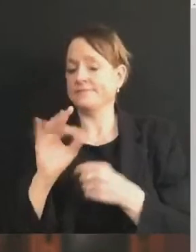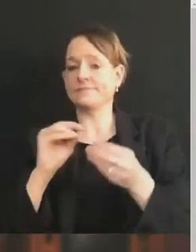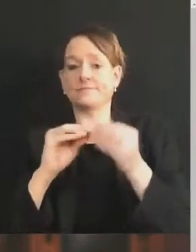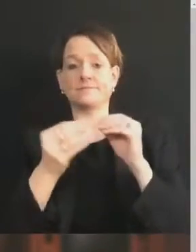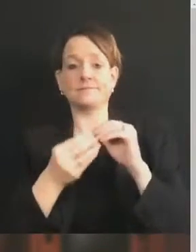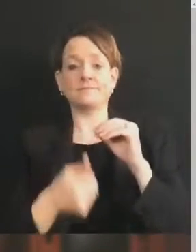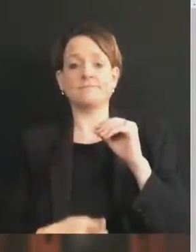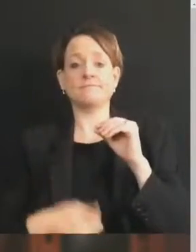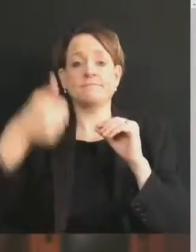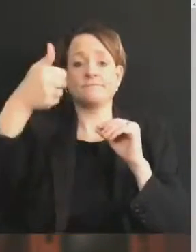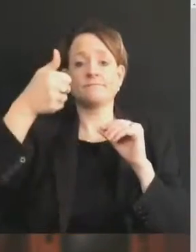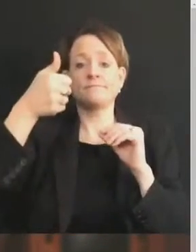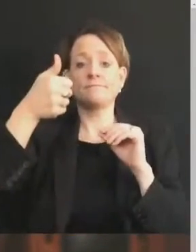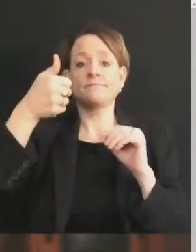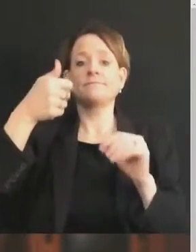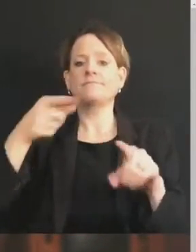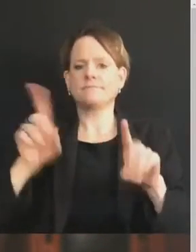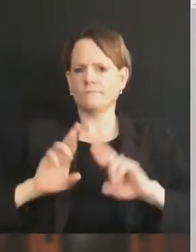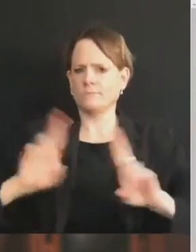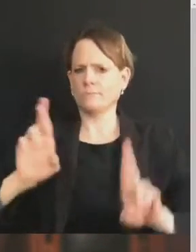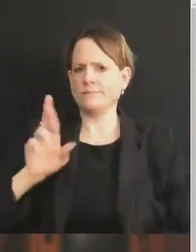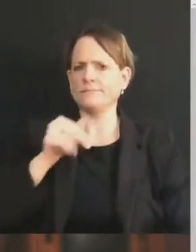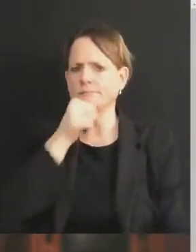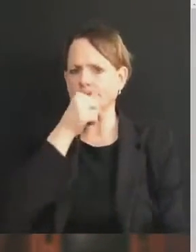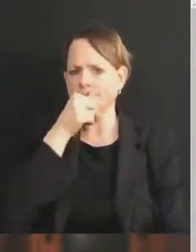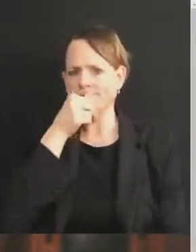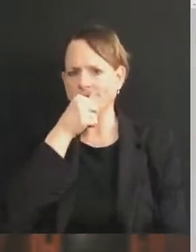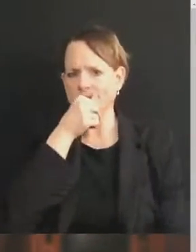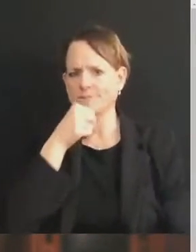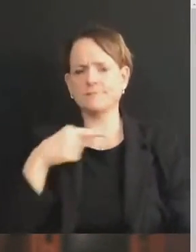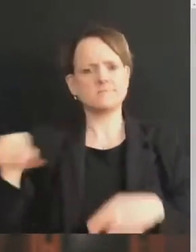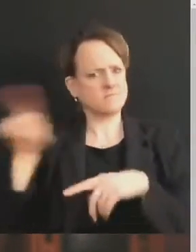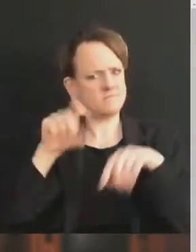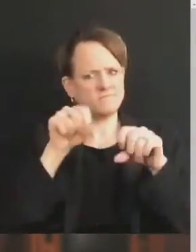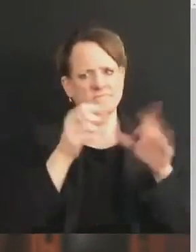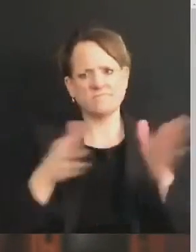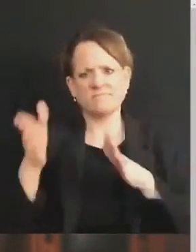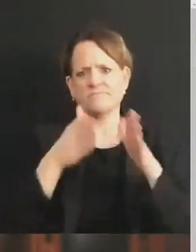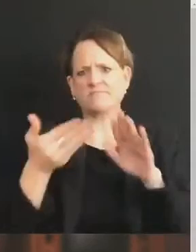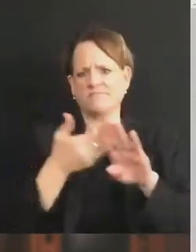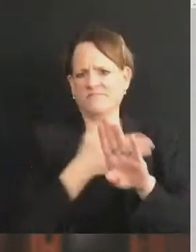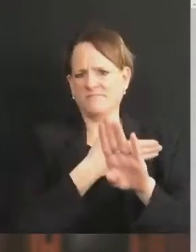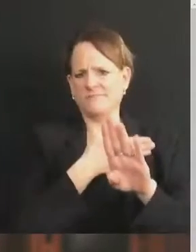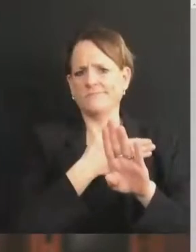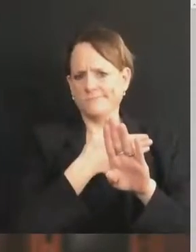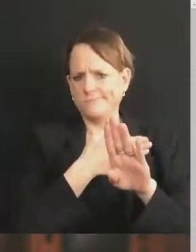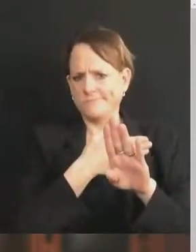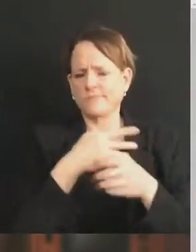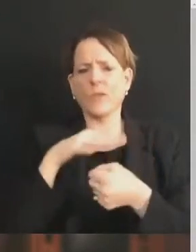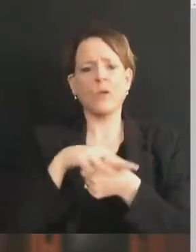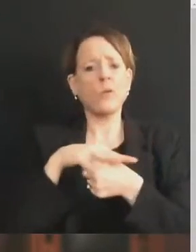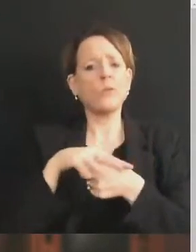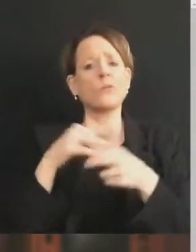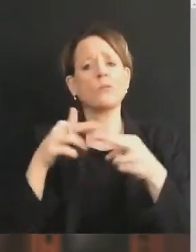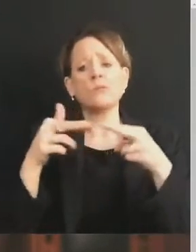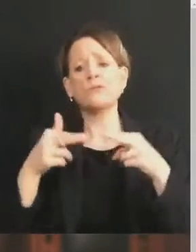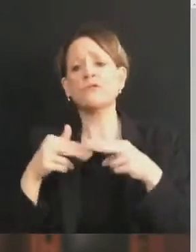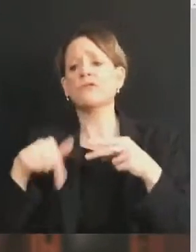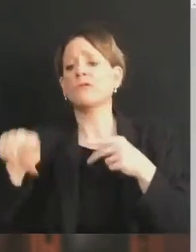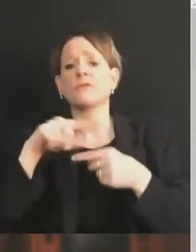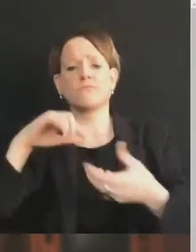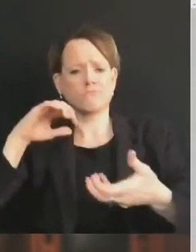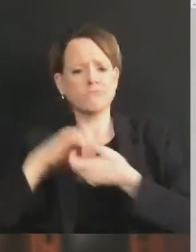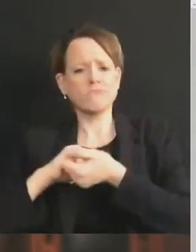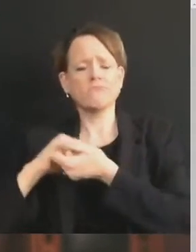so they, through their regions, through their local partnerships, through the work across